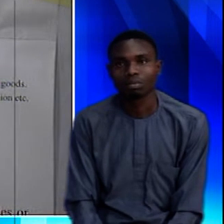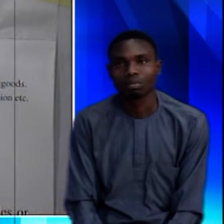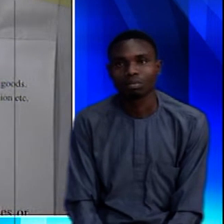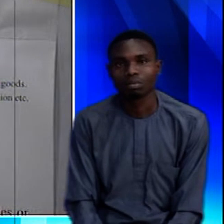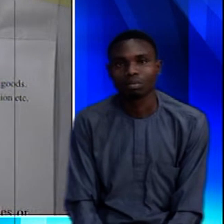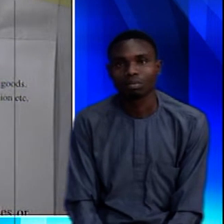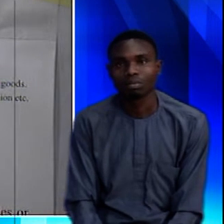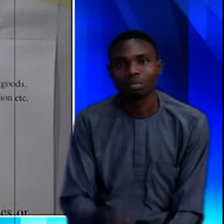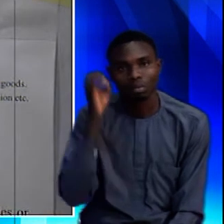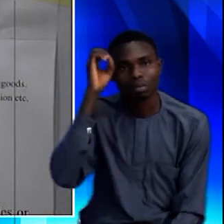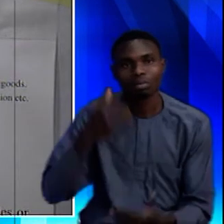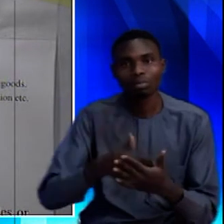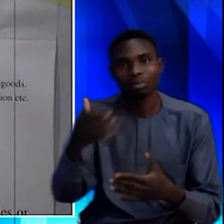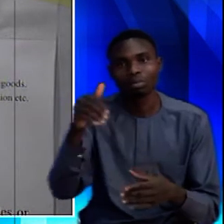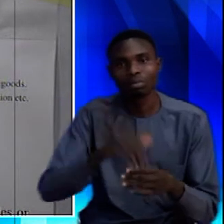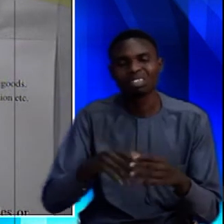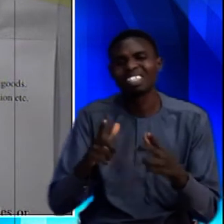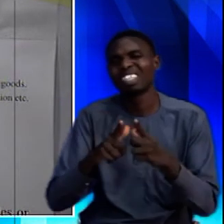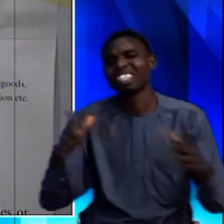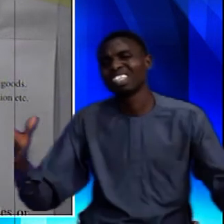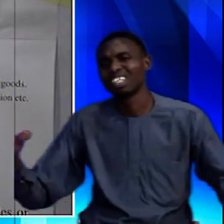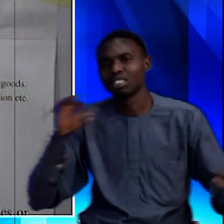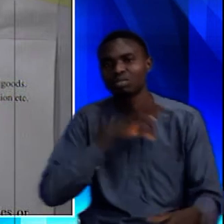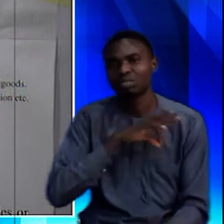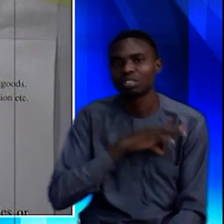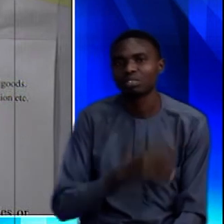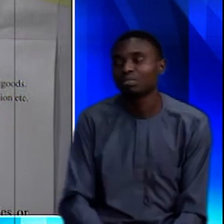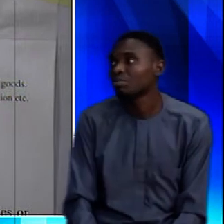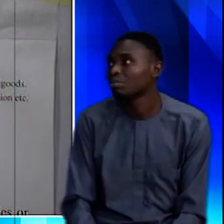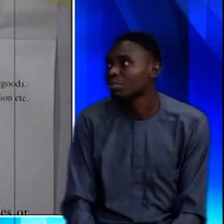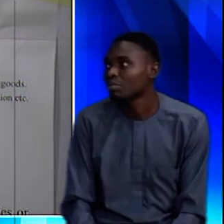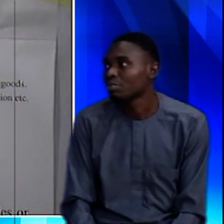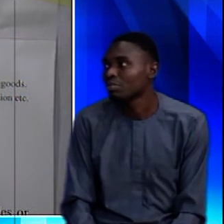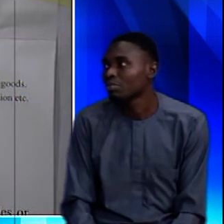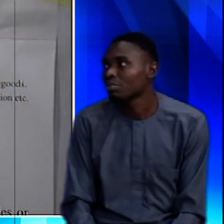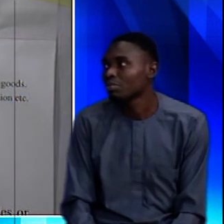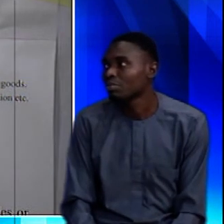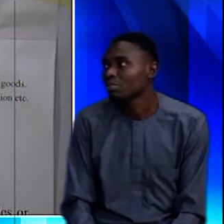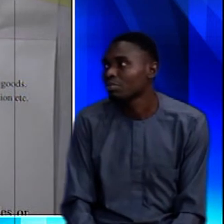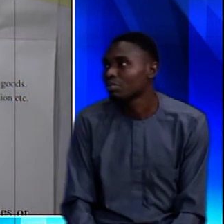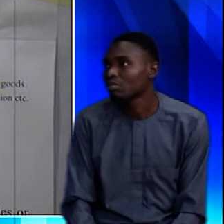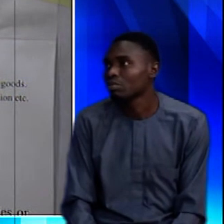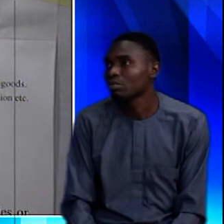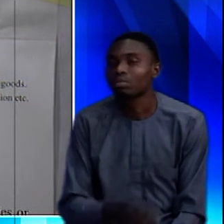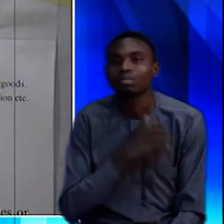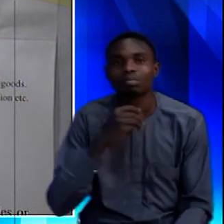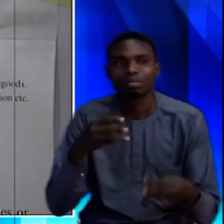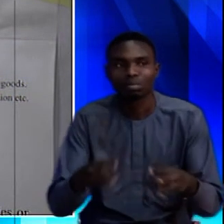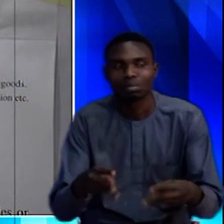buy in what? In the large quantity. What he buy in the large quantity? From the manufacturer, and now he now sell it into